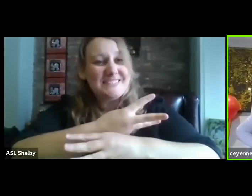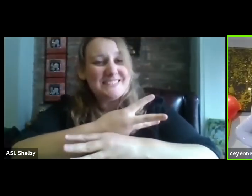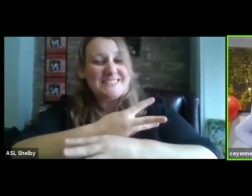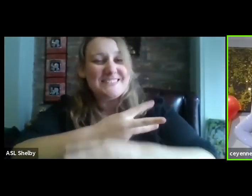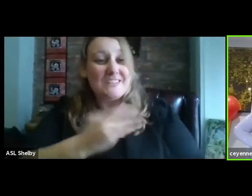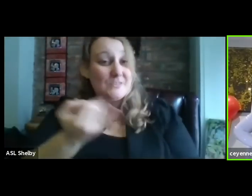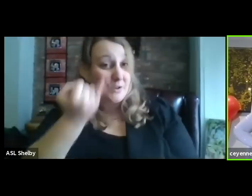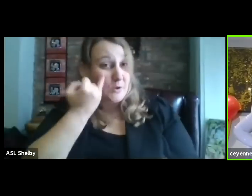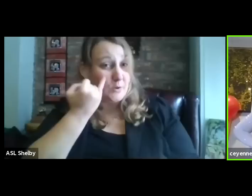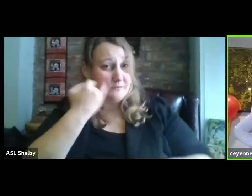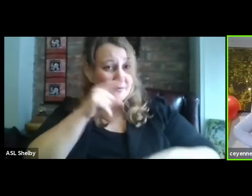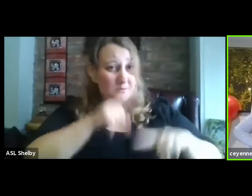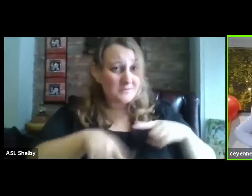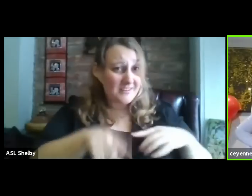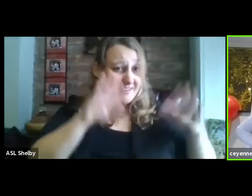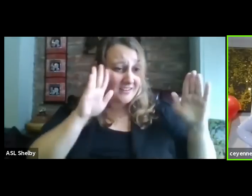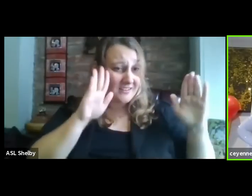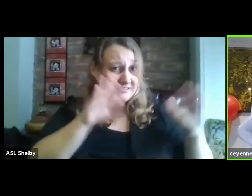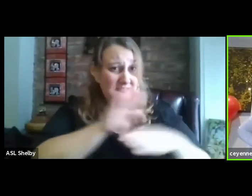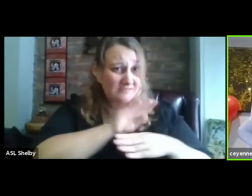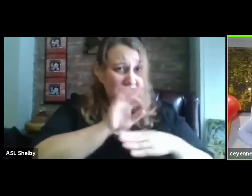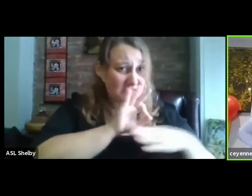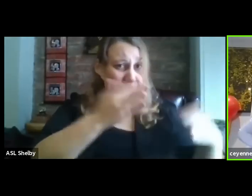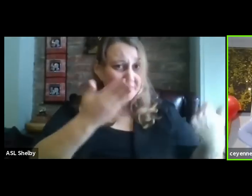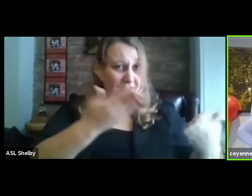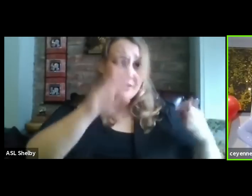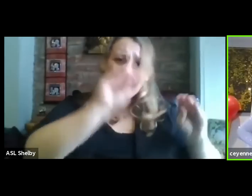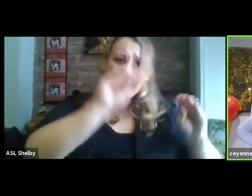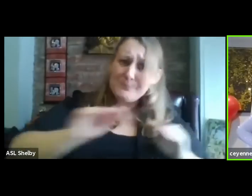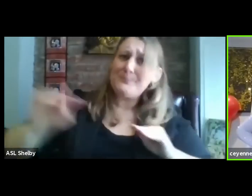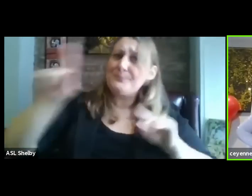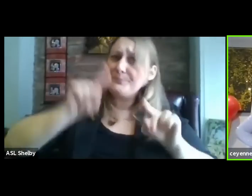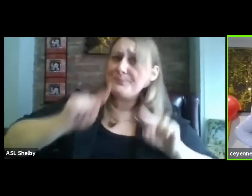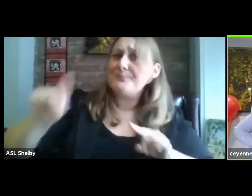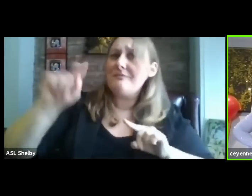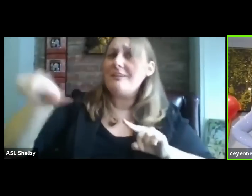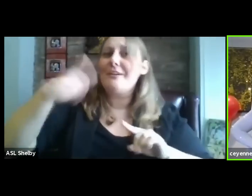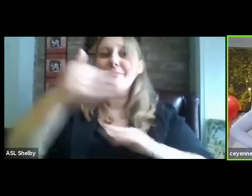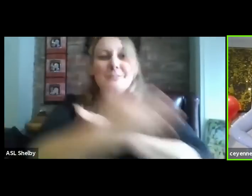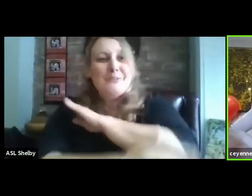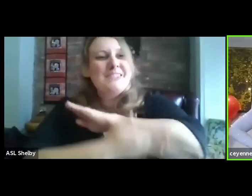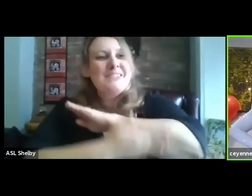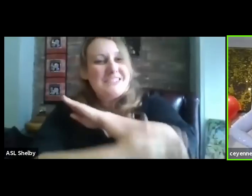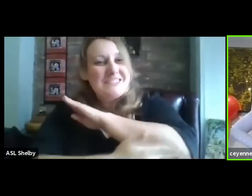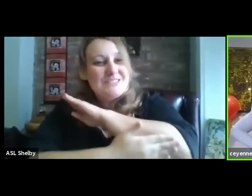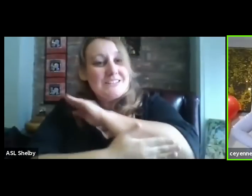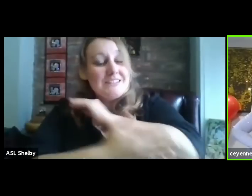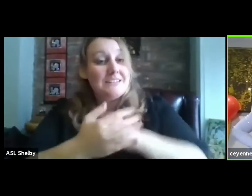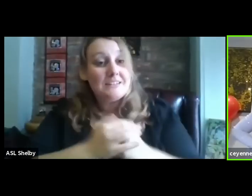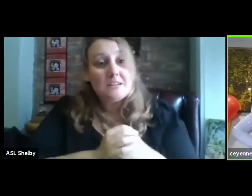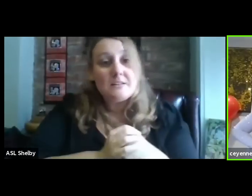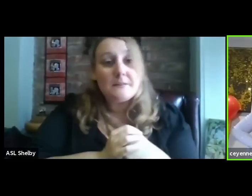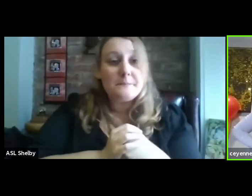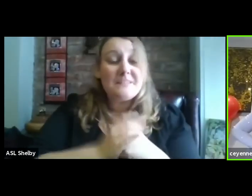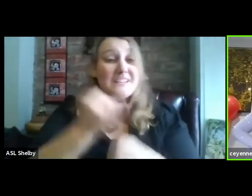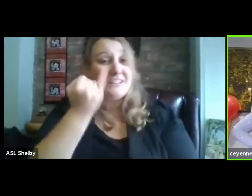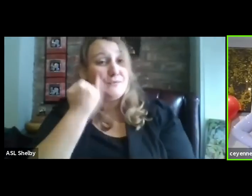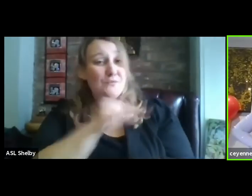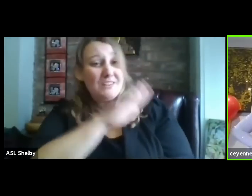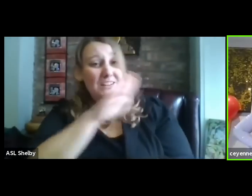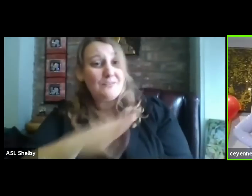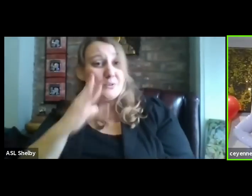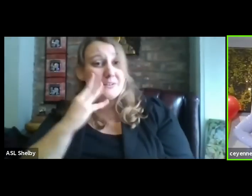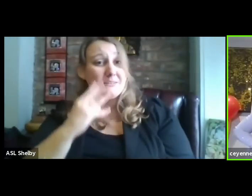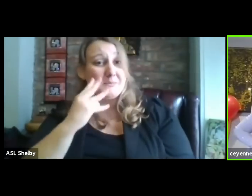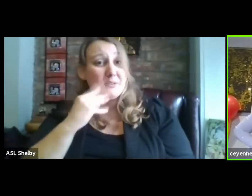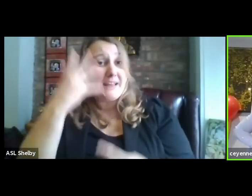will learn something about organizing in sex work. And if you don't know that, if you ain't never been nothing but in the US, this is why